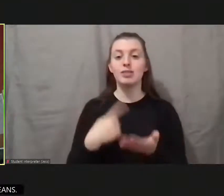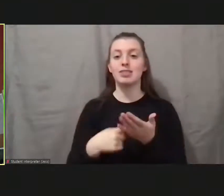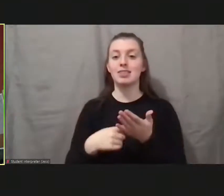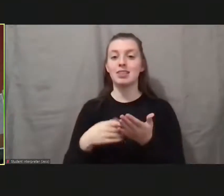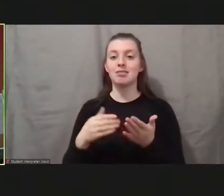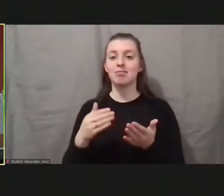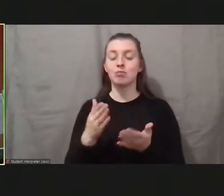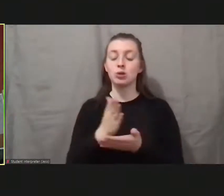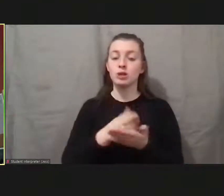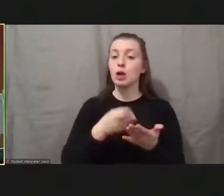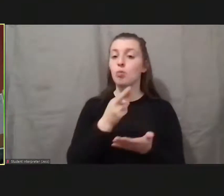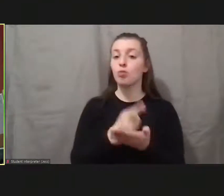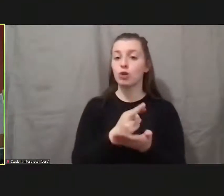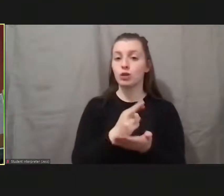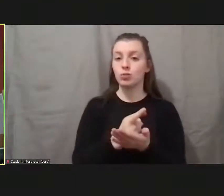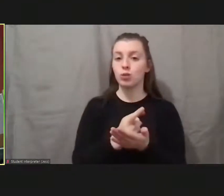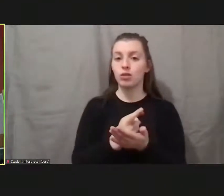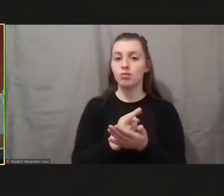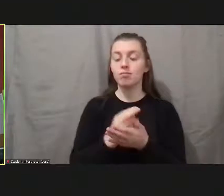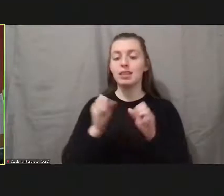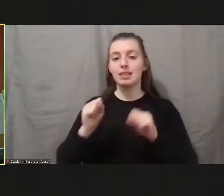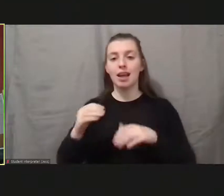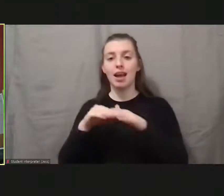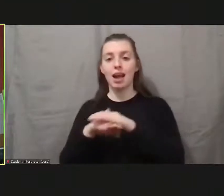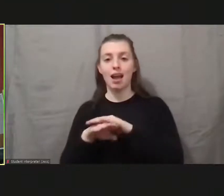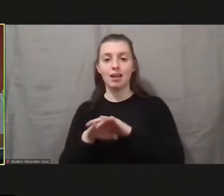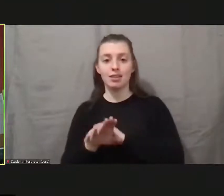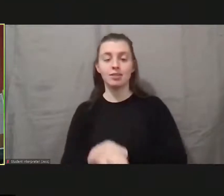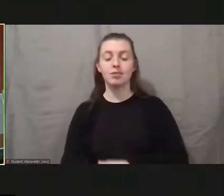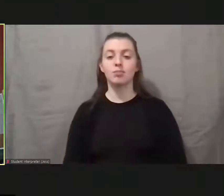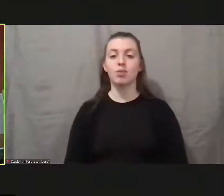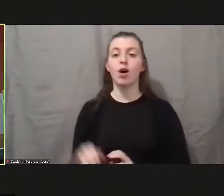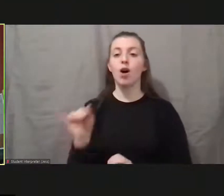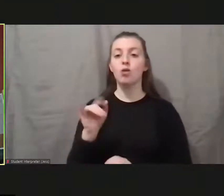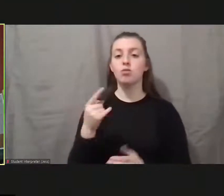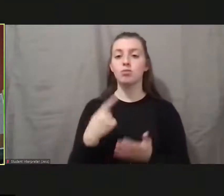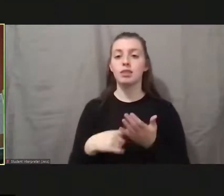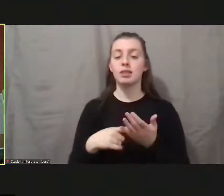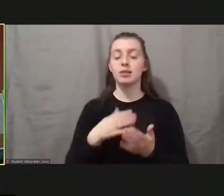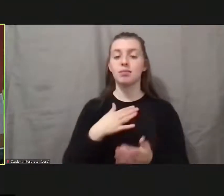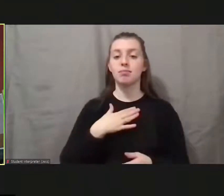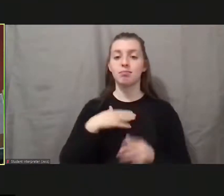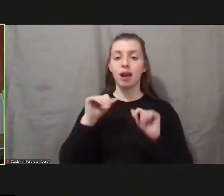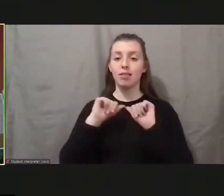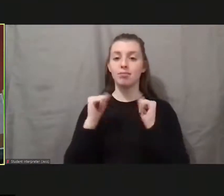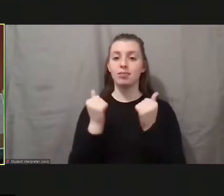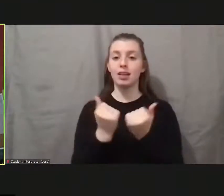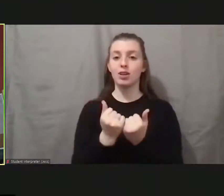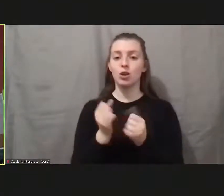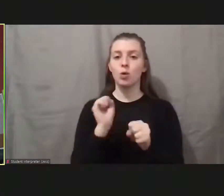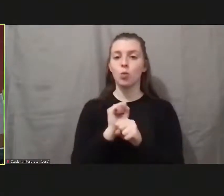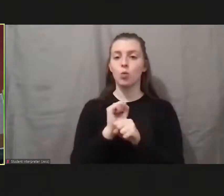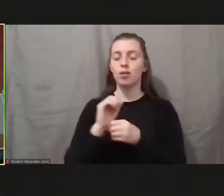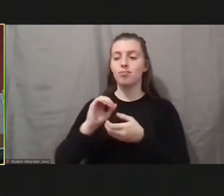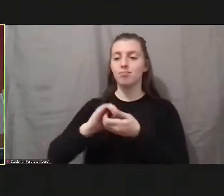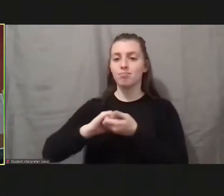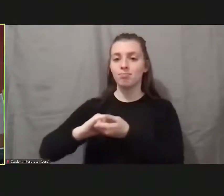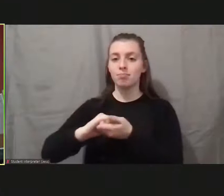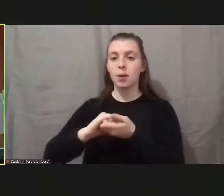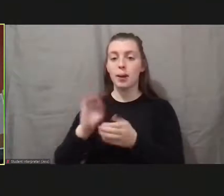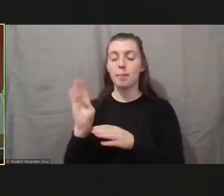available for businesses, and also to talk about how our agency, reachAbility, is working with businesses across